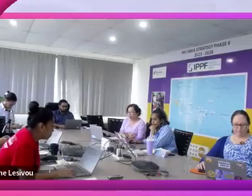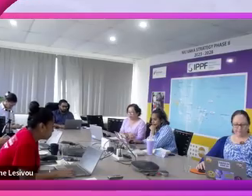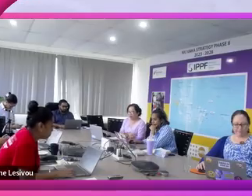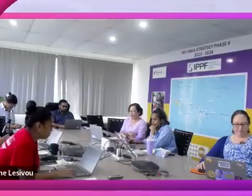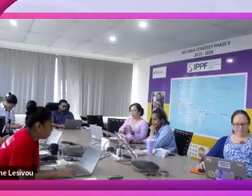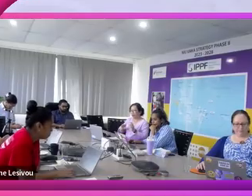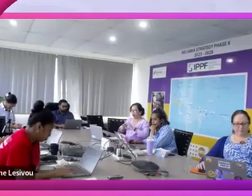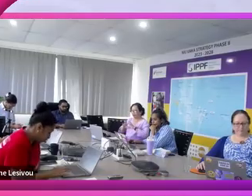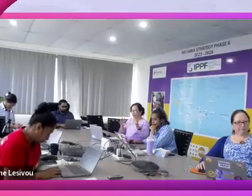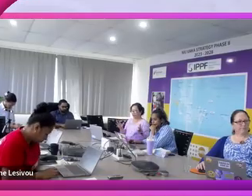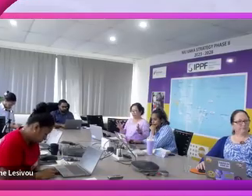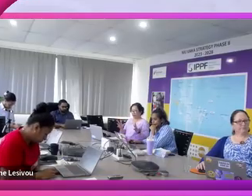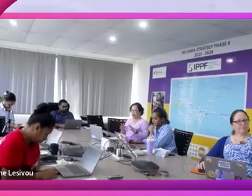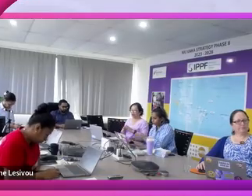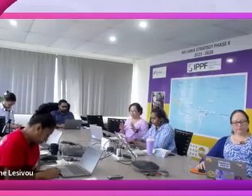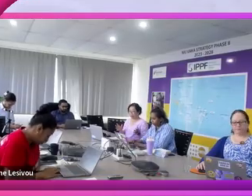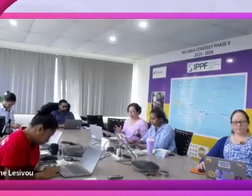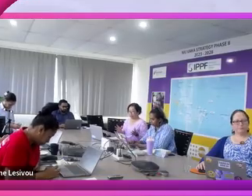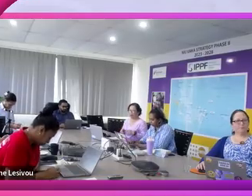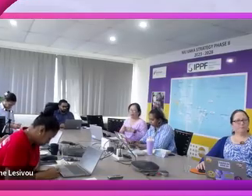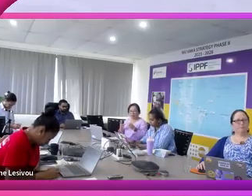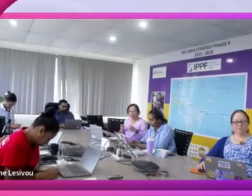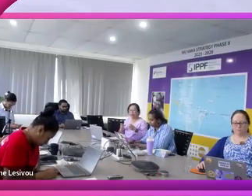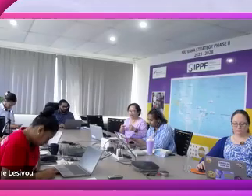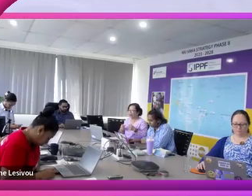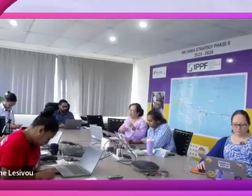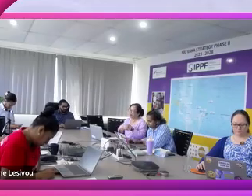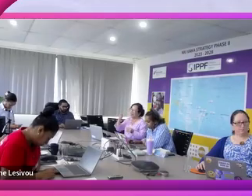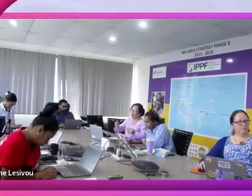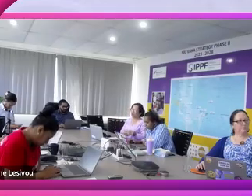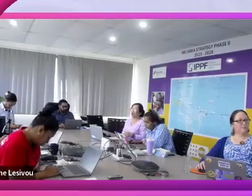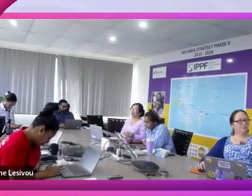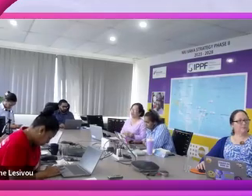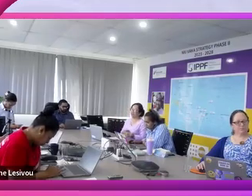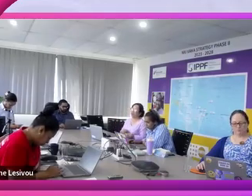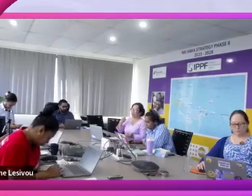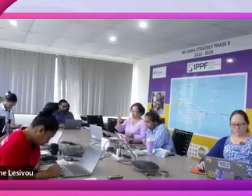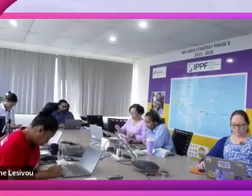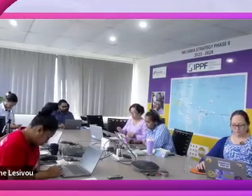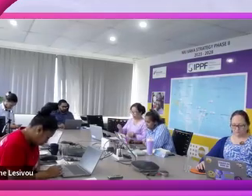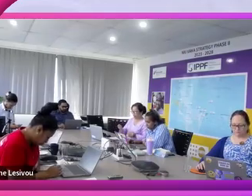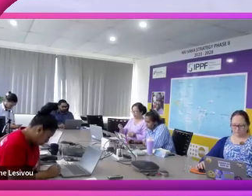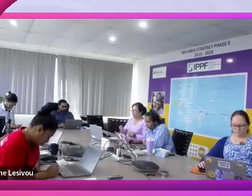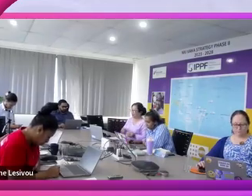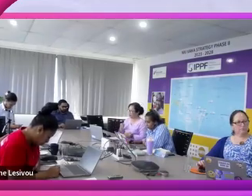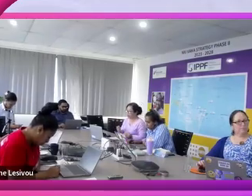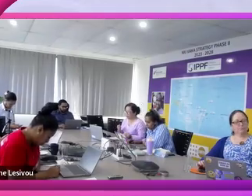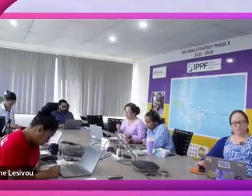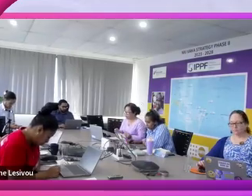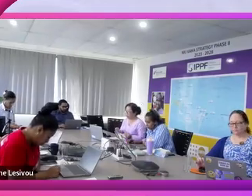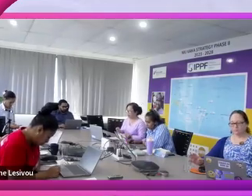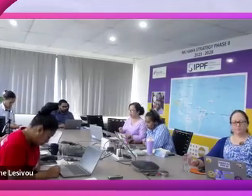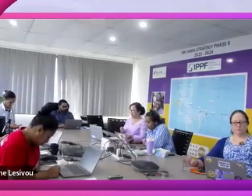talk about the family planning is a broad aspect about decision, a planning. I plan to go to market, I plan to have a children.